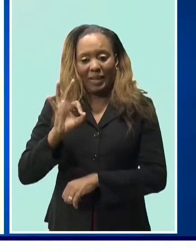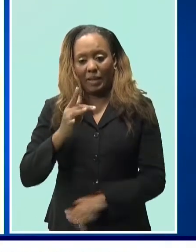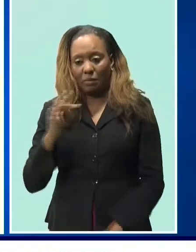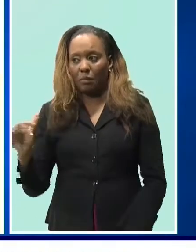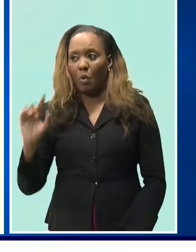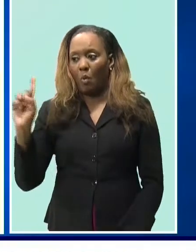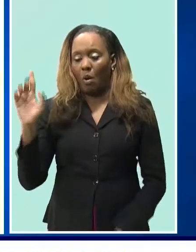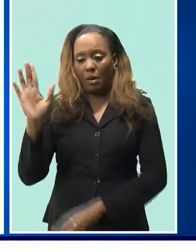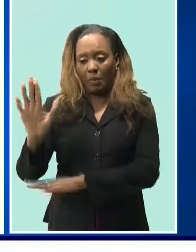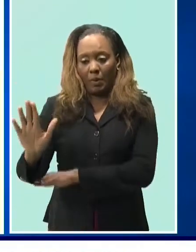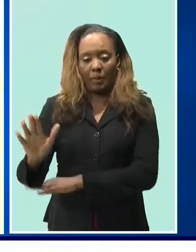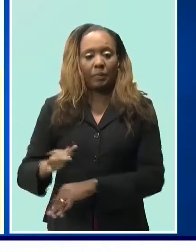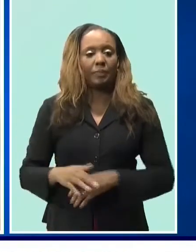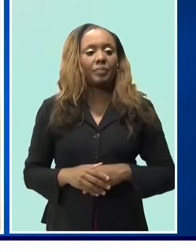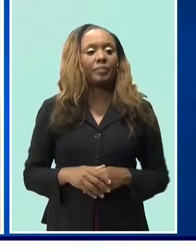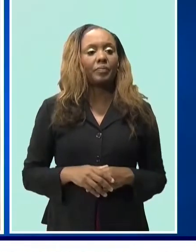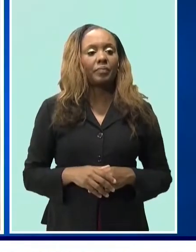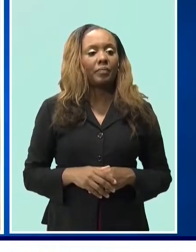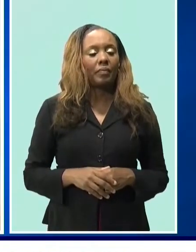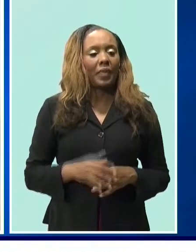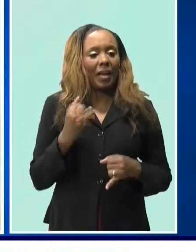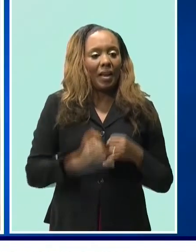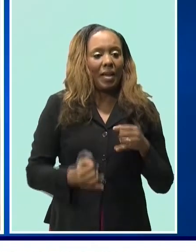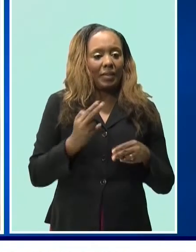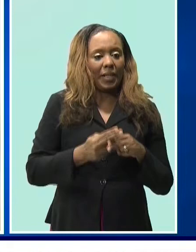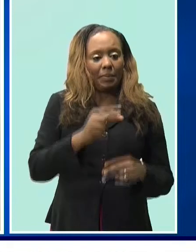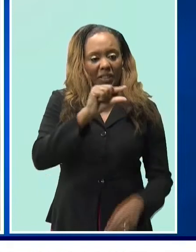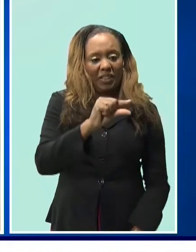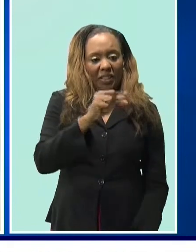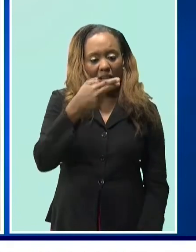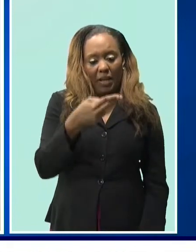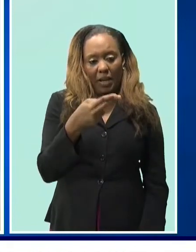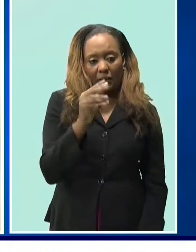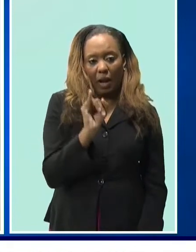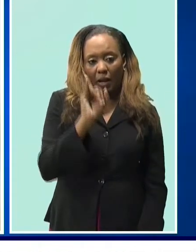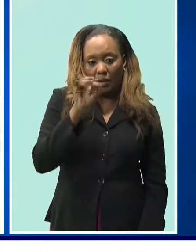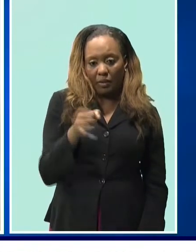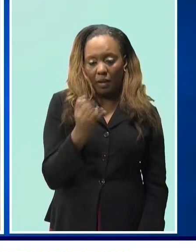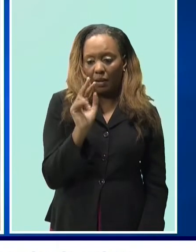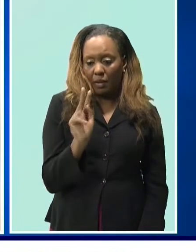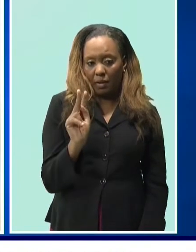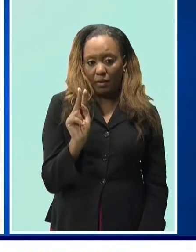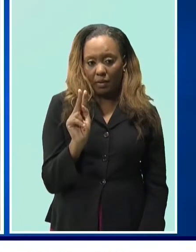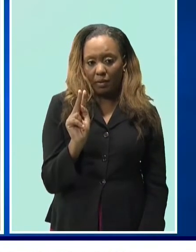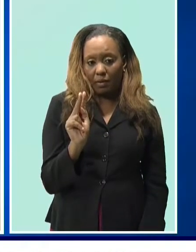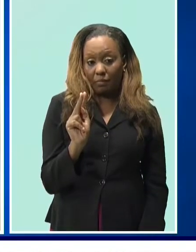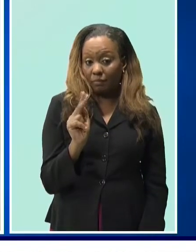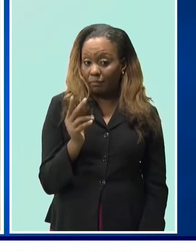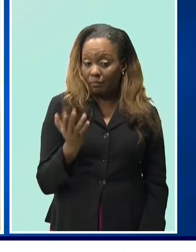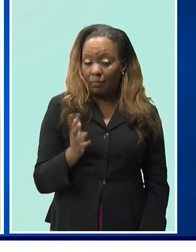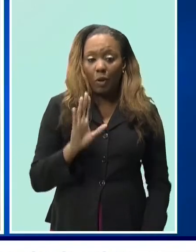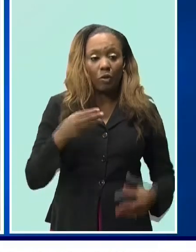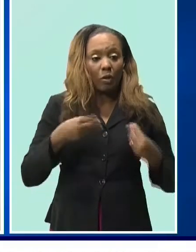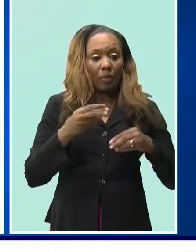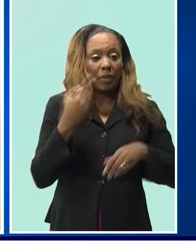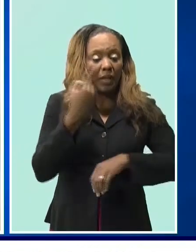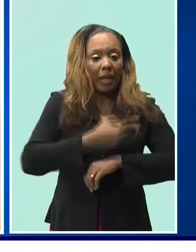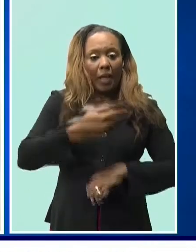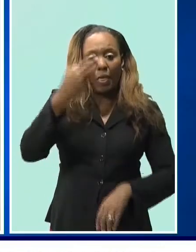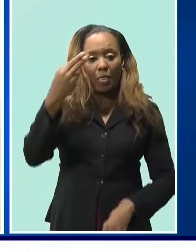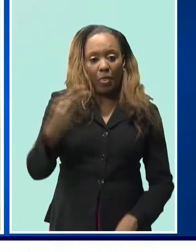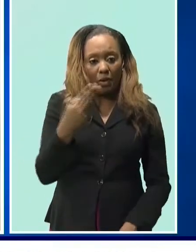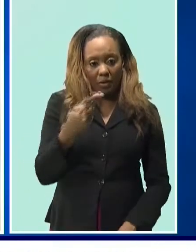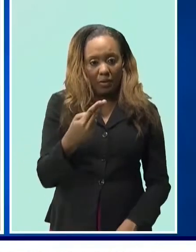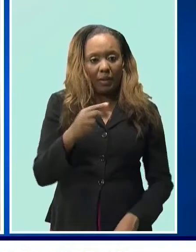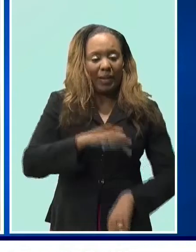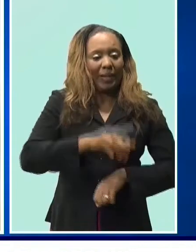1 p.m. Surnames starting with G, H, I, J, or K, your shopping days will be Thursdays